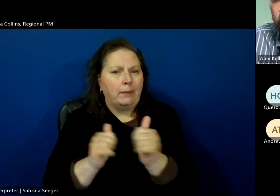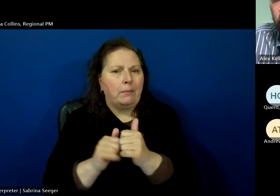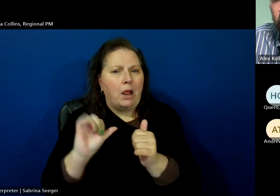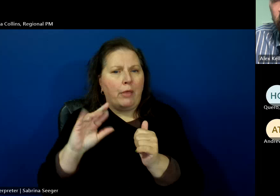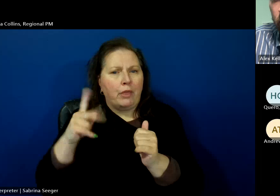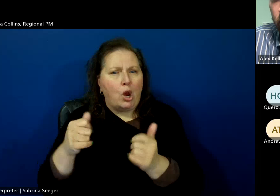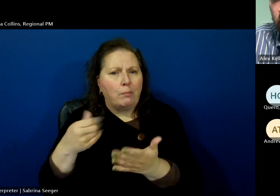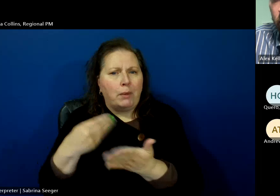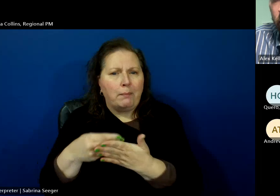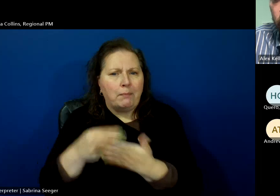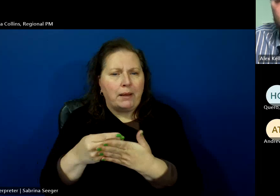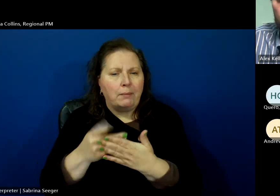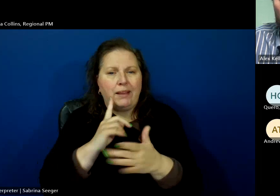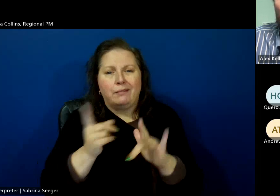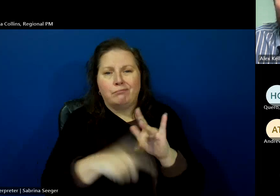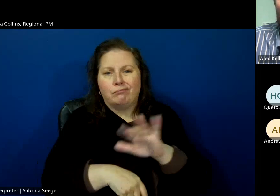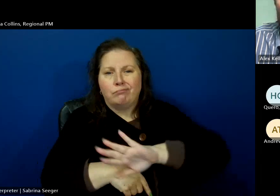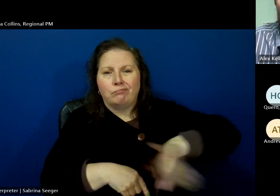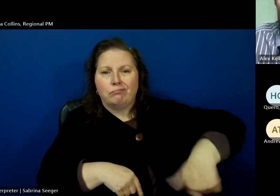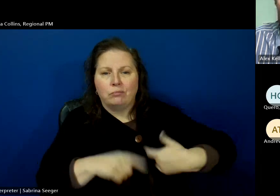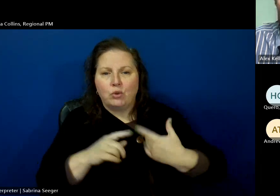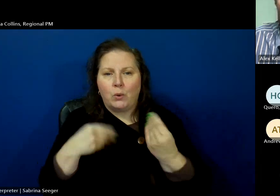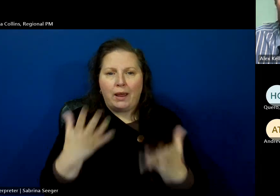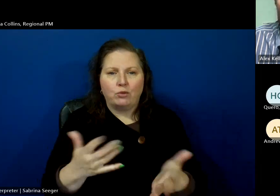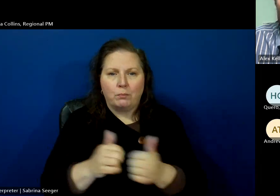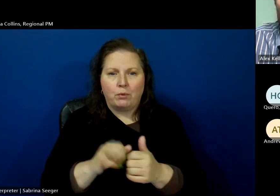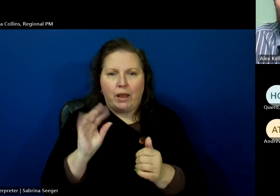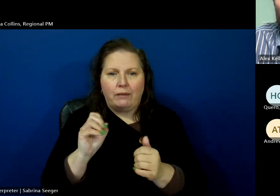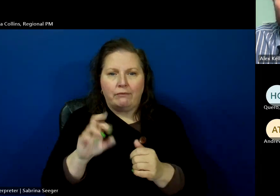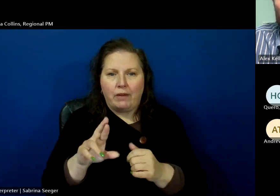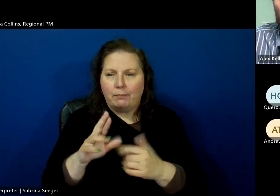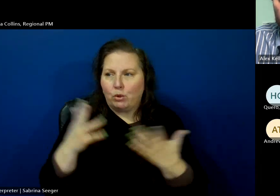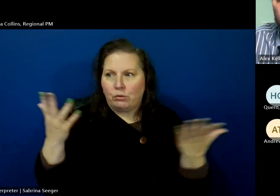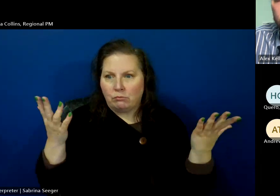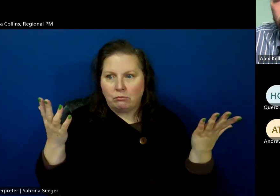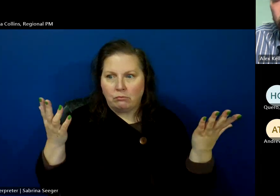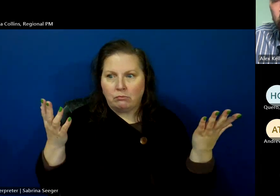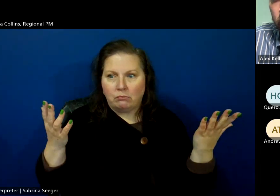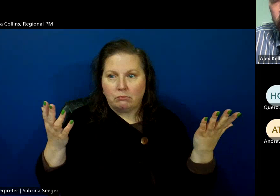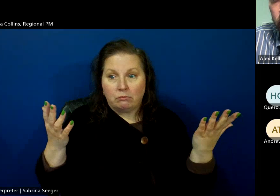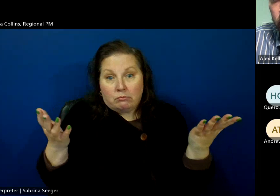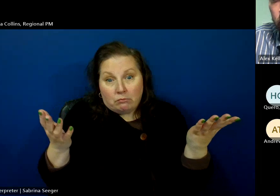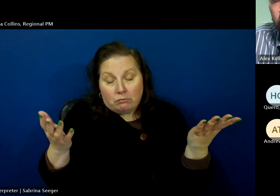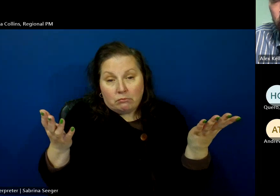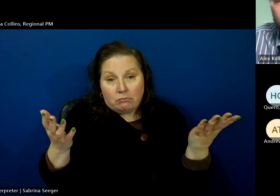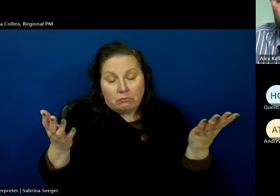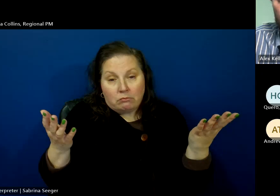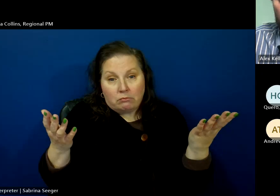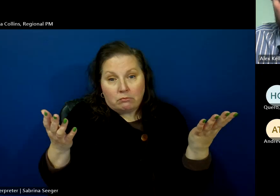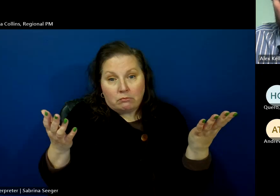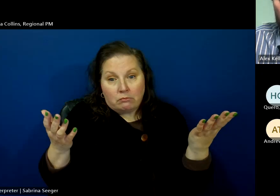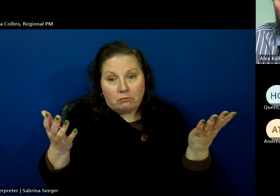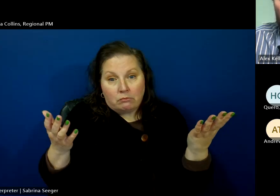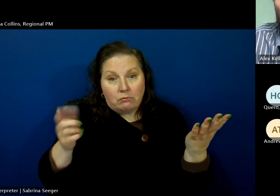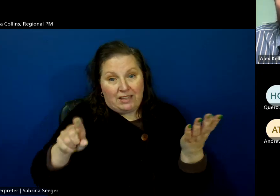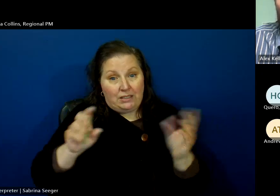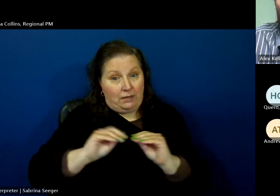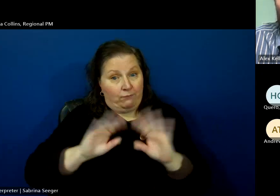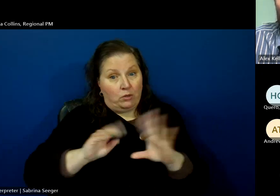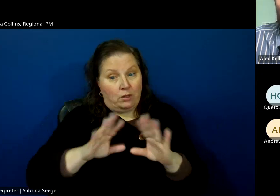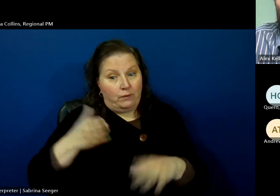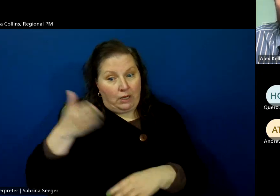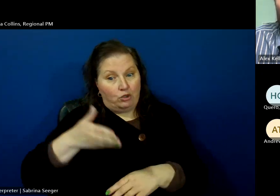money gives us a free pass to not provide fiber service to those addresses? That's a need for clarification